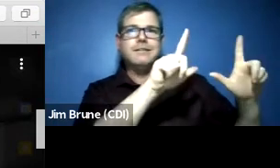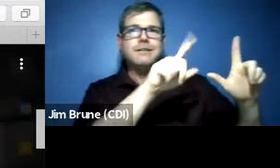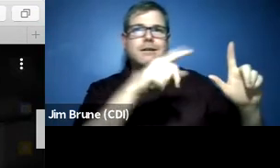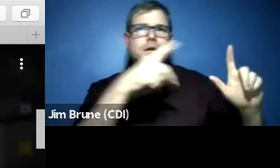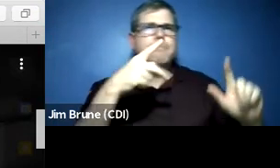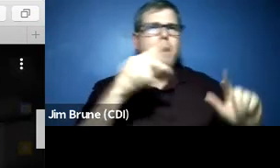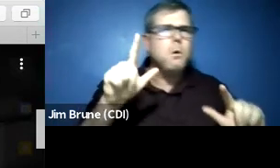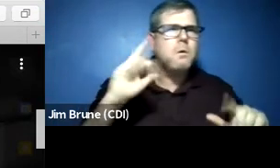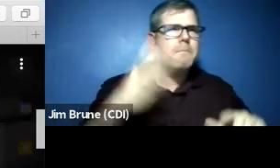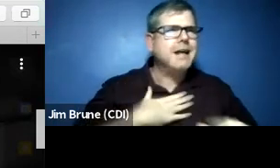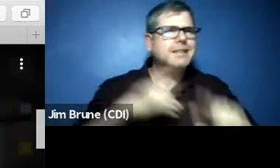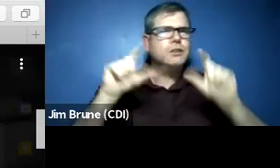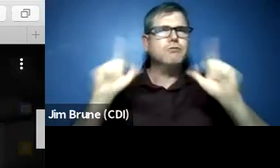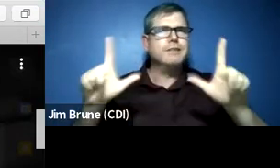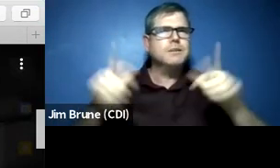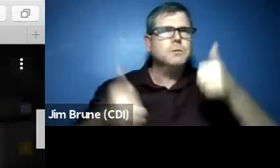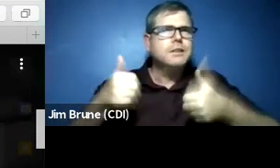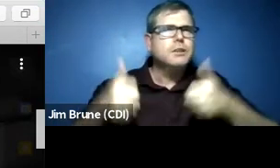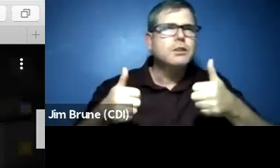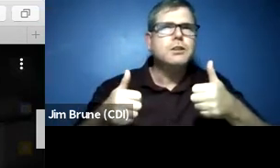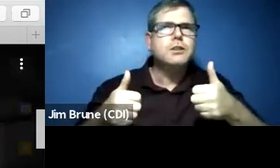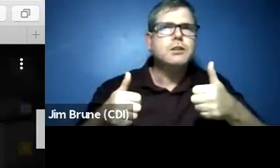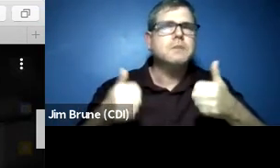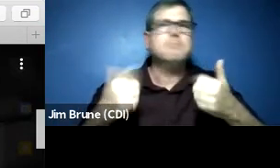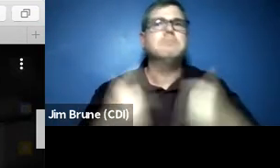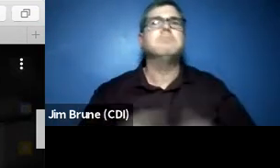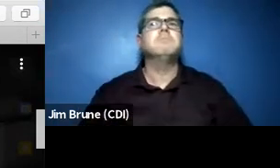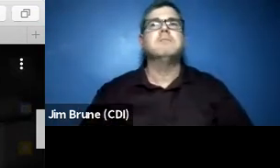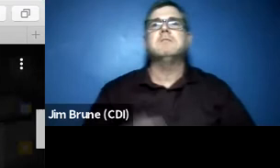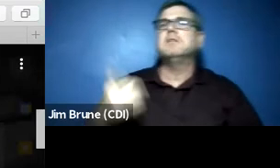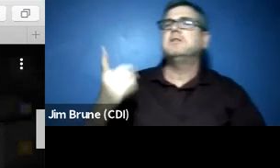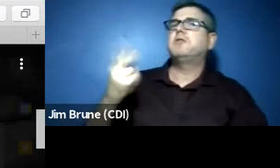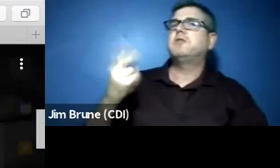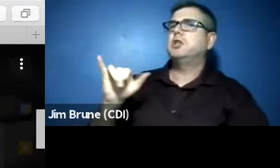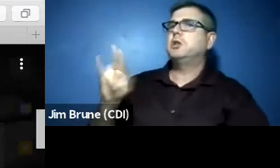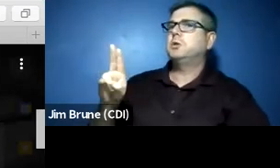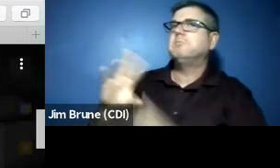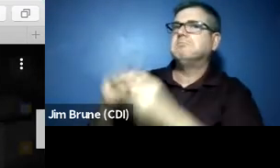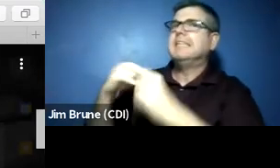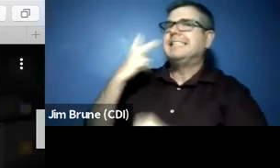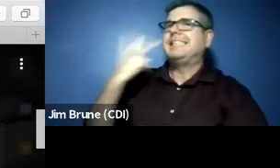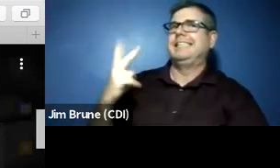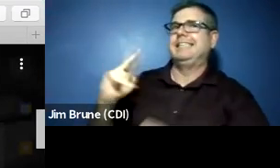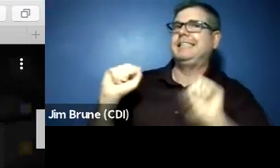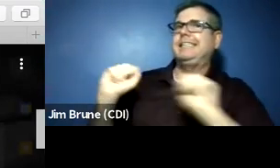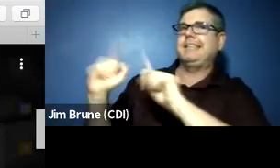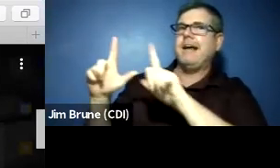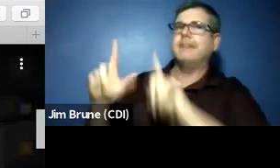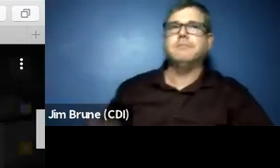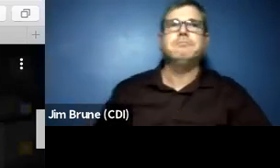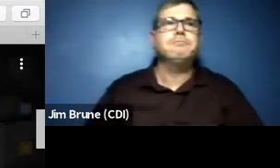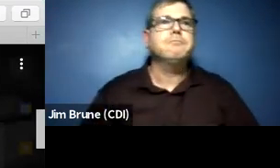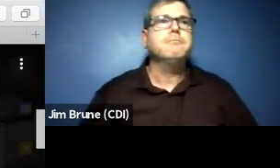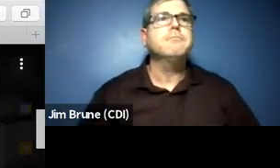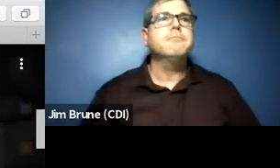can see your next slide. Okay, I'm going to move this poll out of my way because it's in my way.